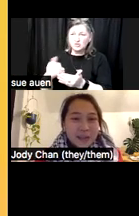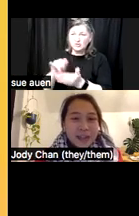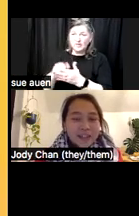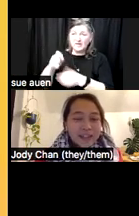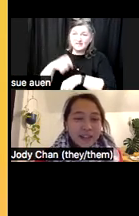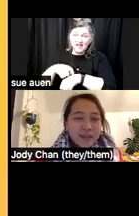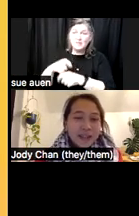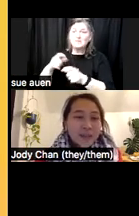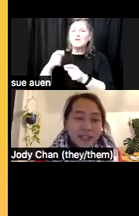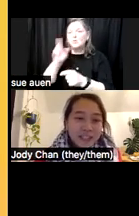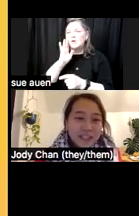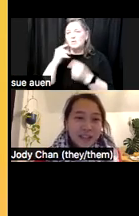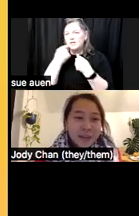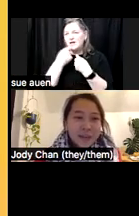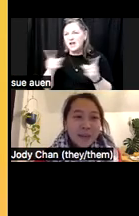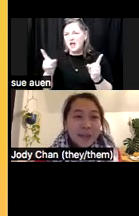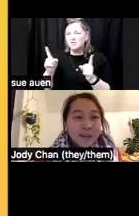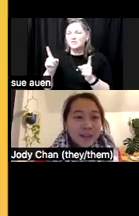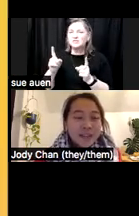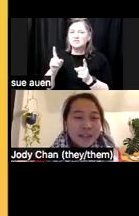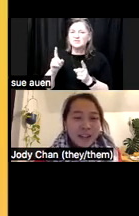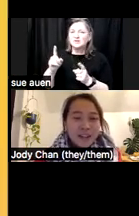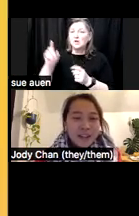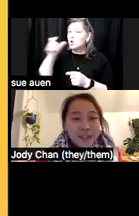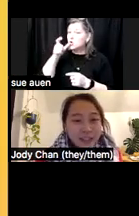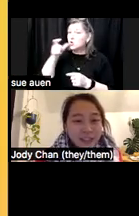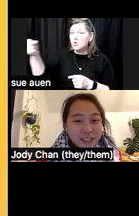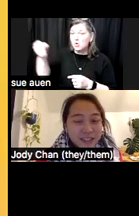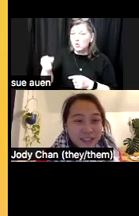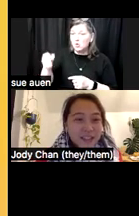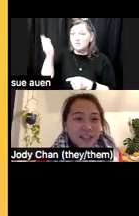and as we announce the guest practitioner that we'll be working with for those